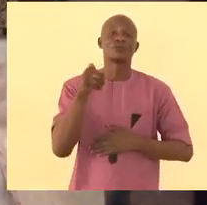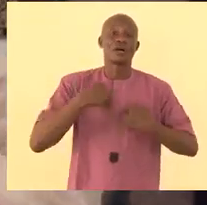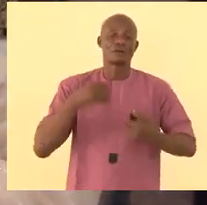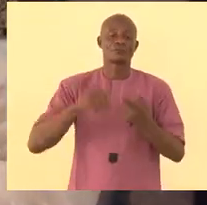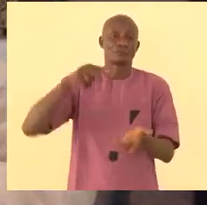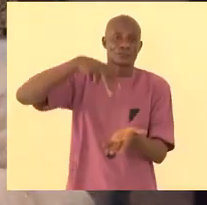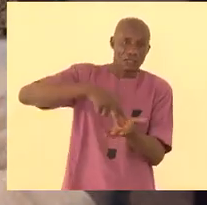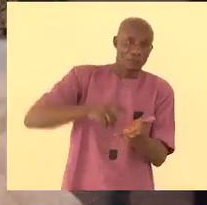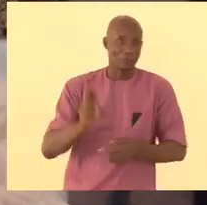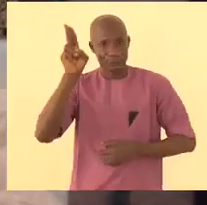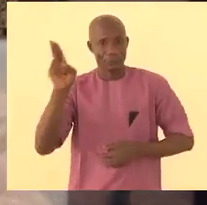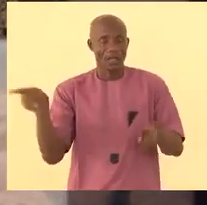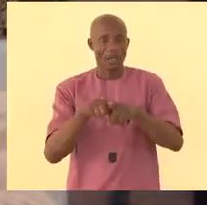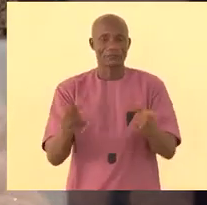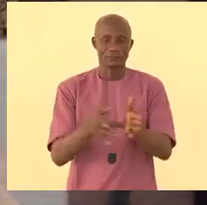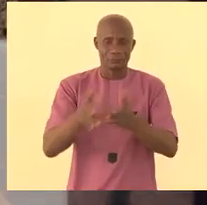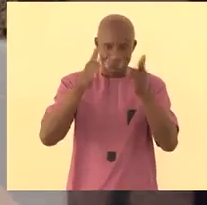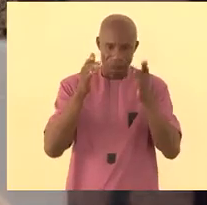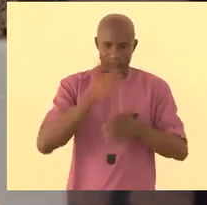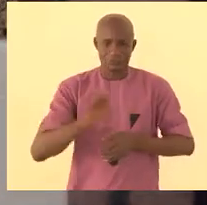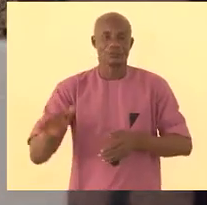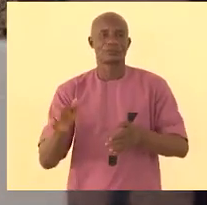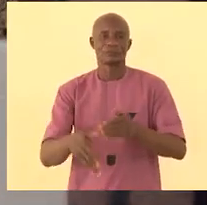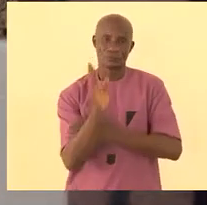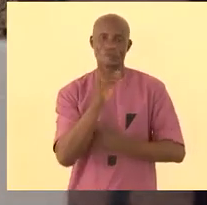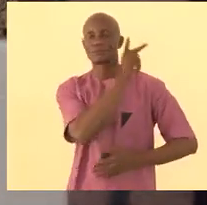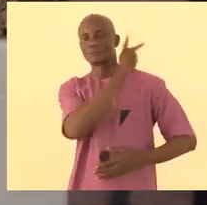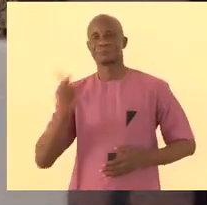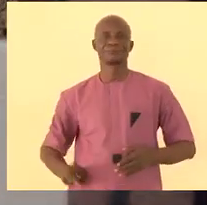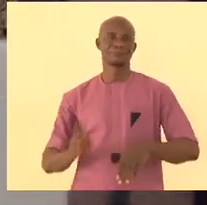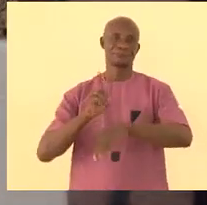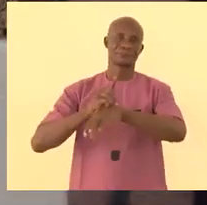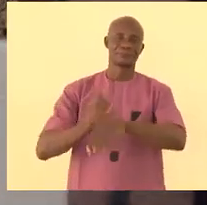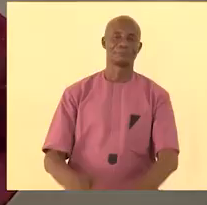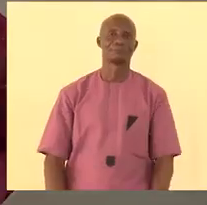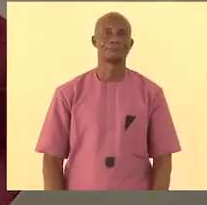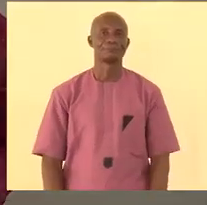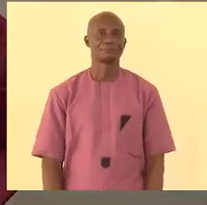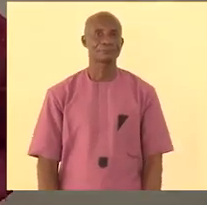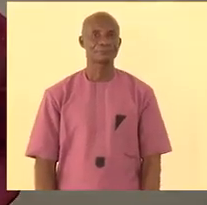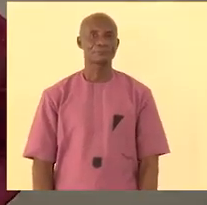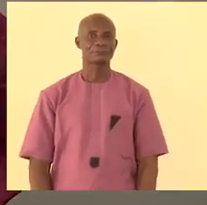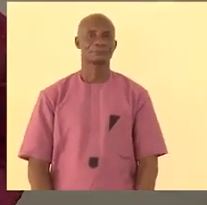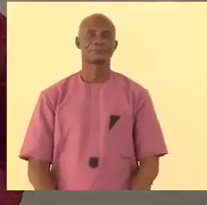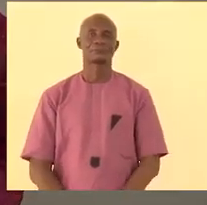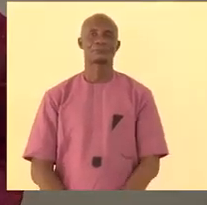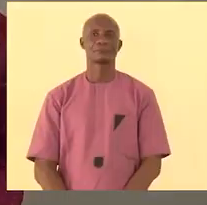be counted as children of God's kingdom. Let us put our hands together for him.